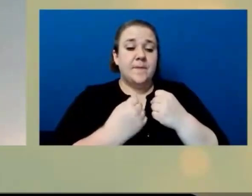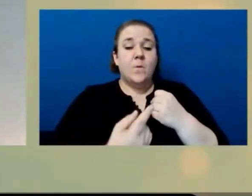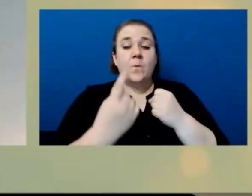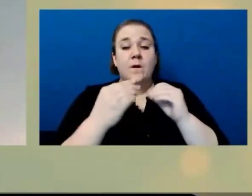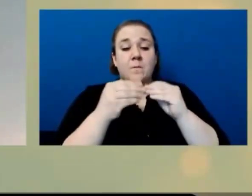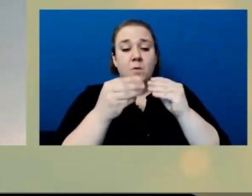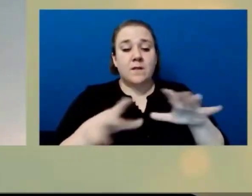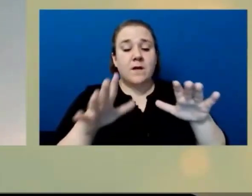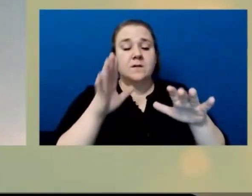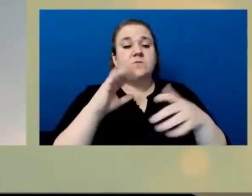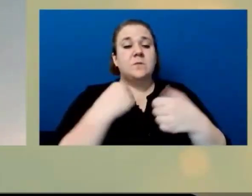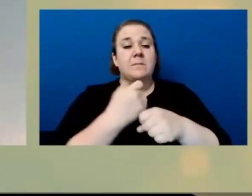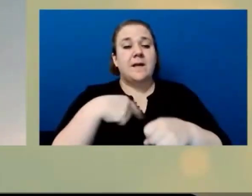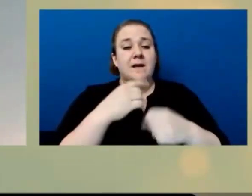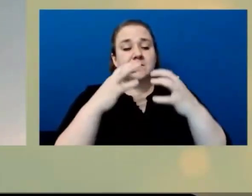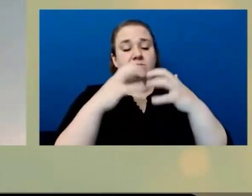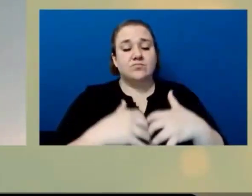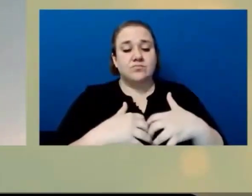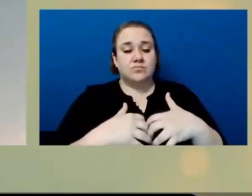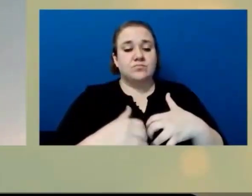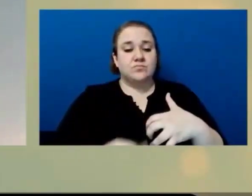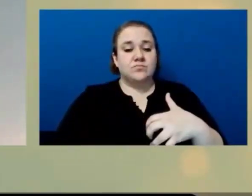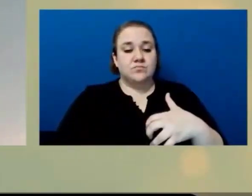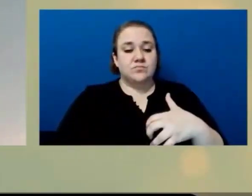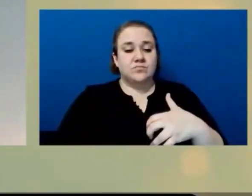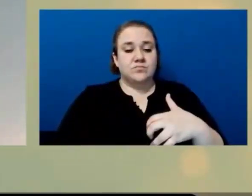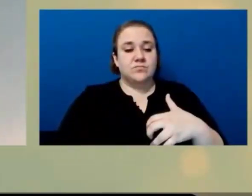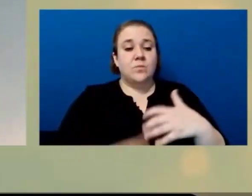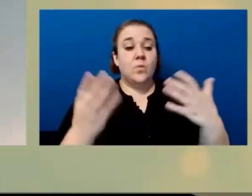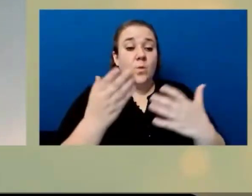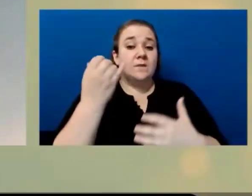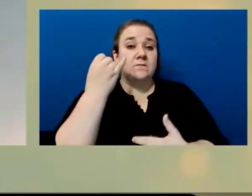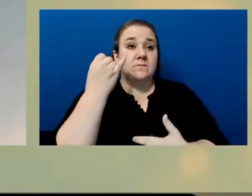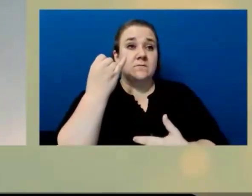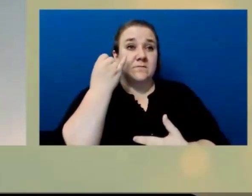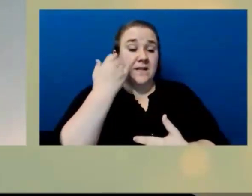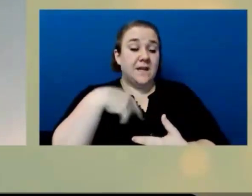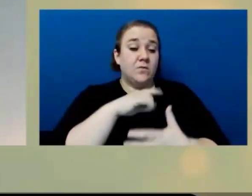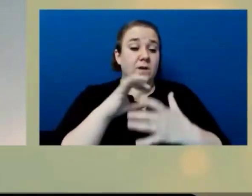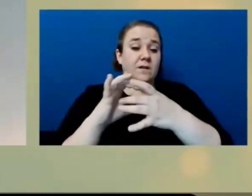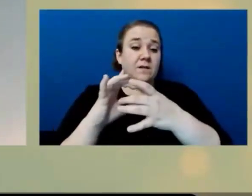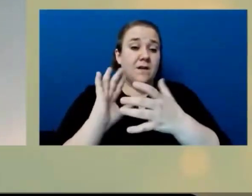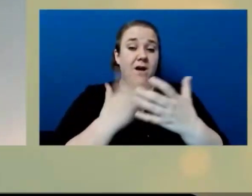our hands and tenderly mend every tear?